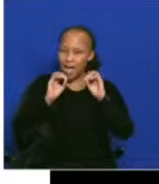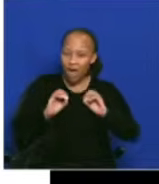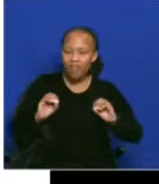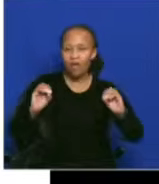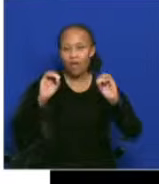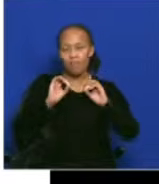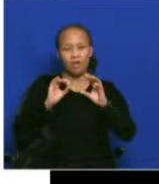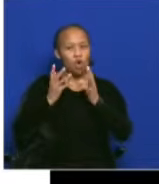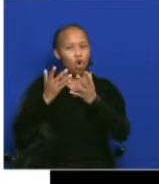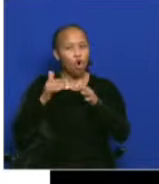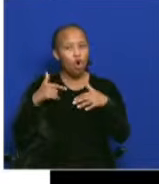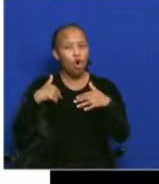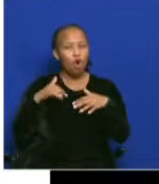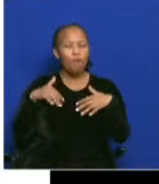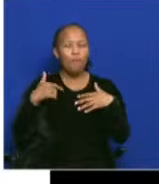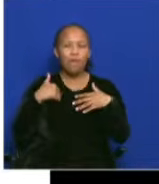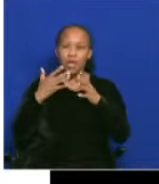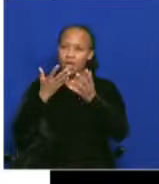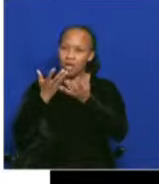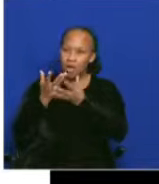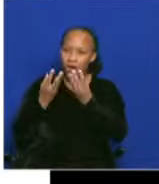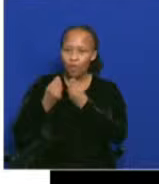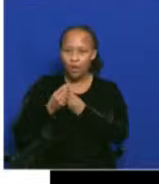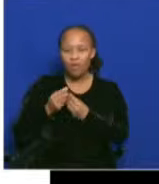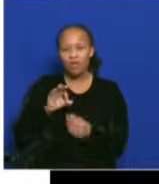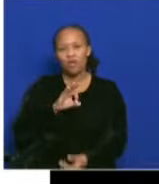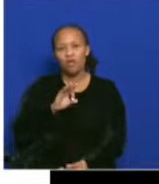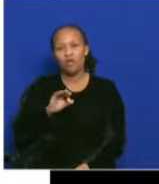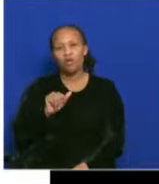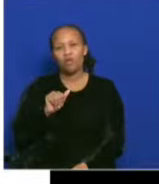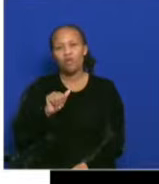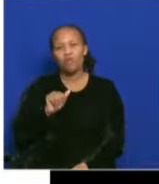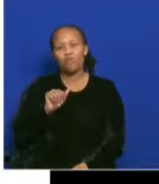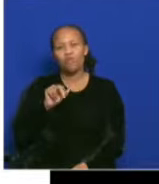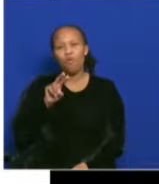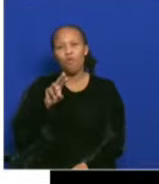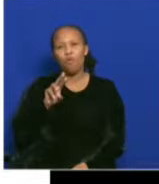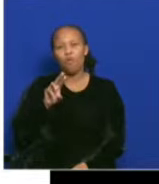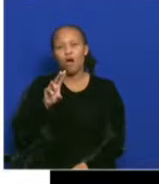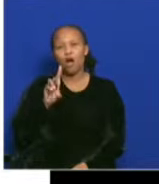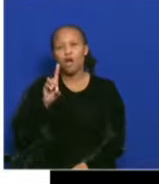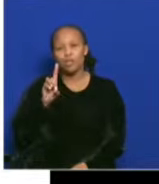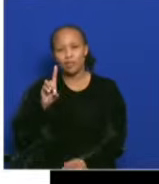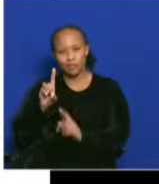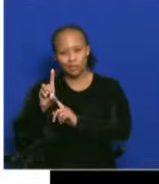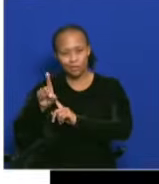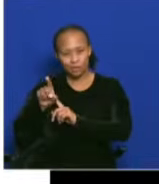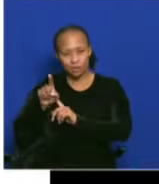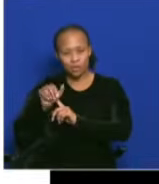Farid has reverted with the docs and Fuad willing to fly in next week.